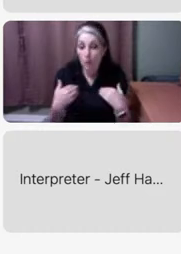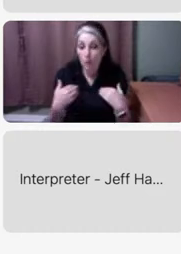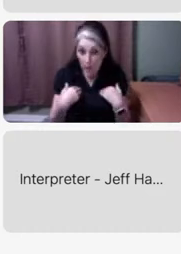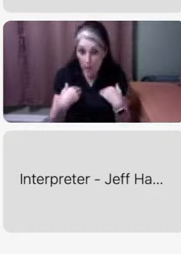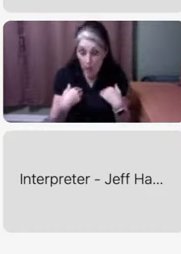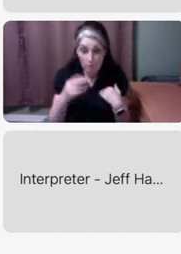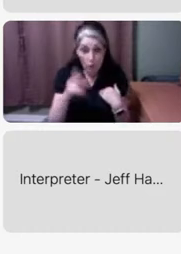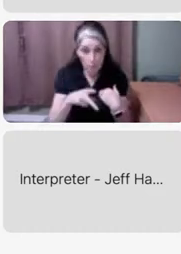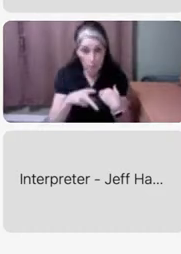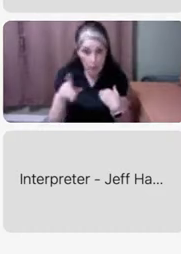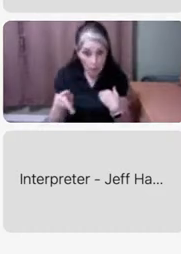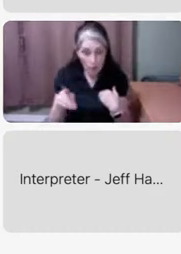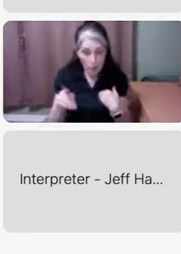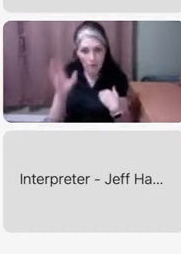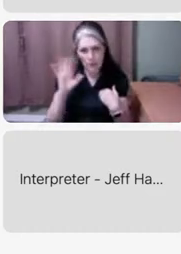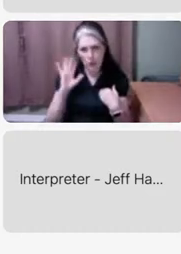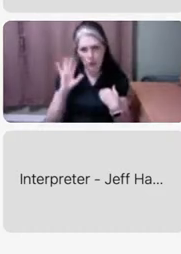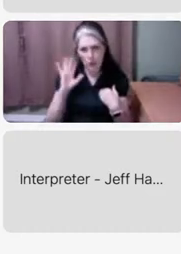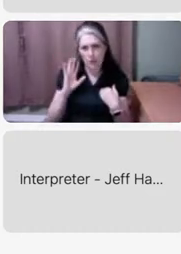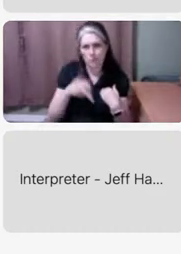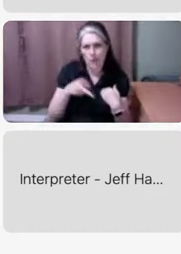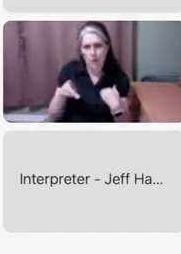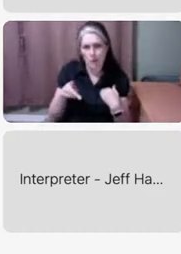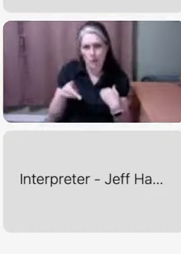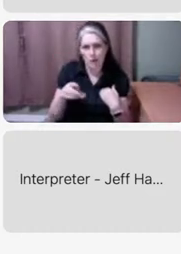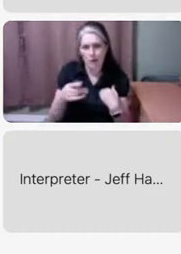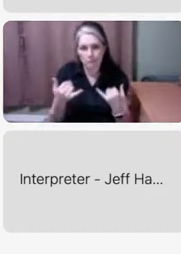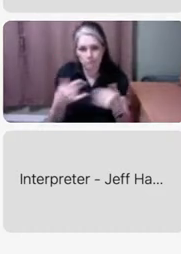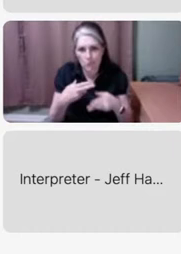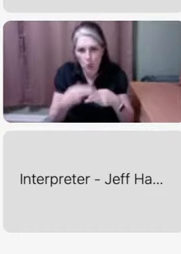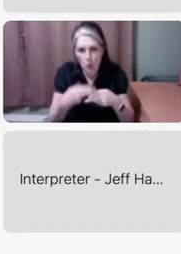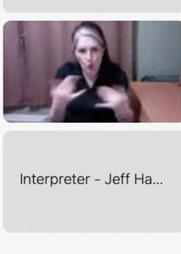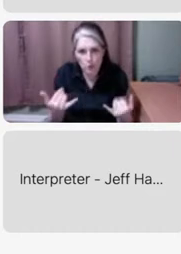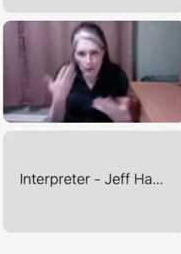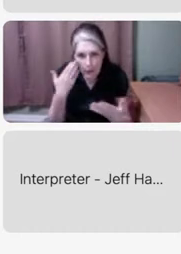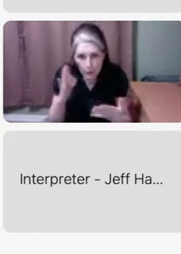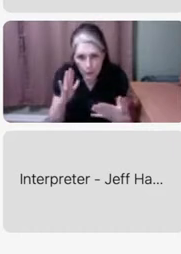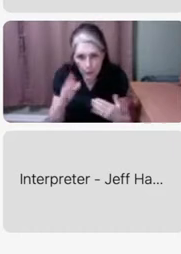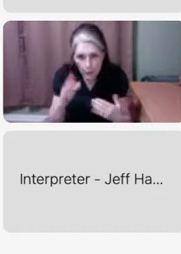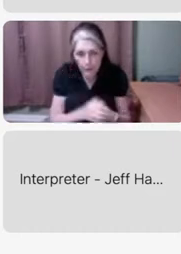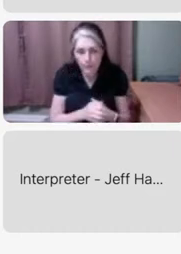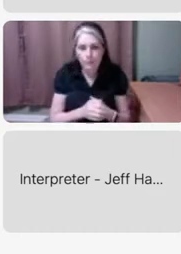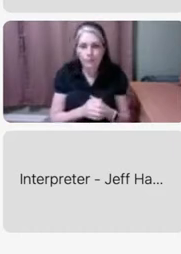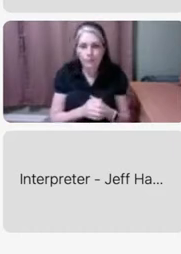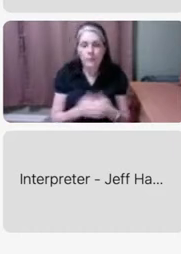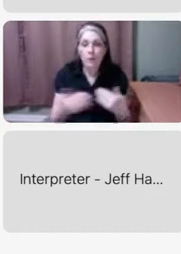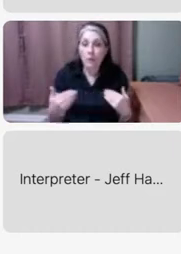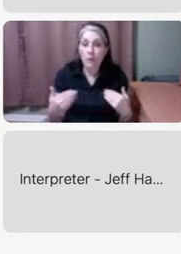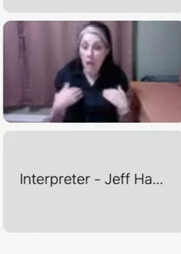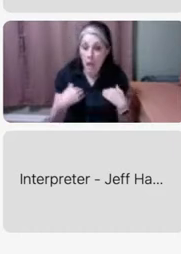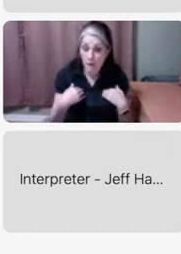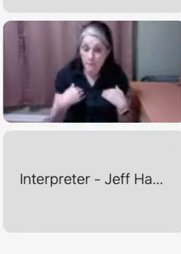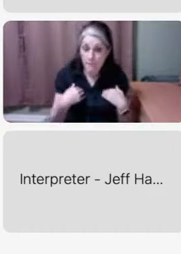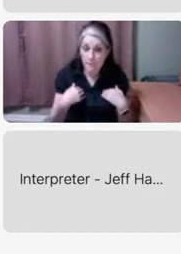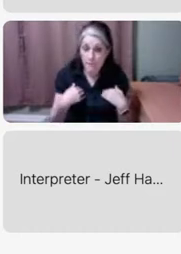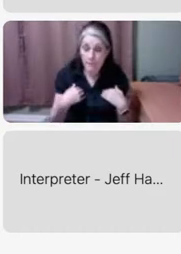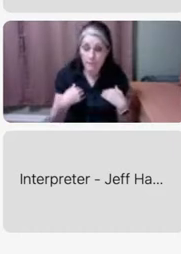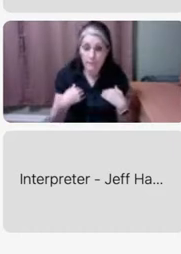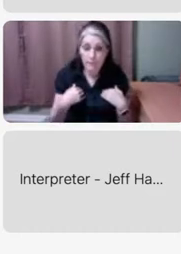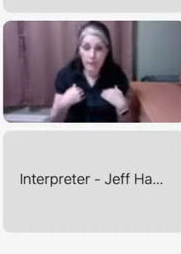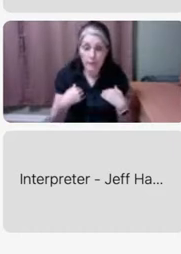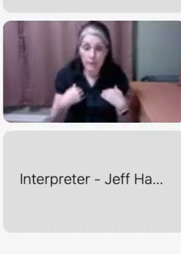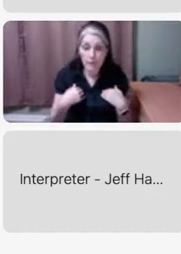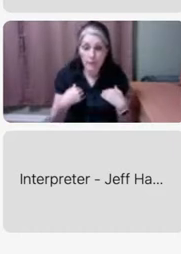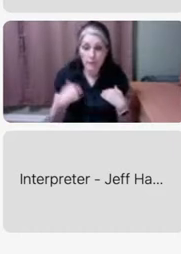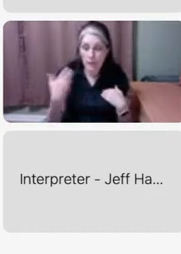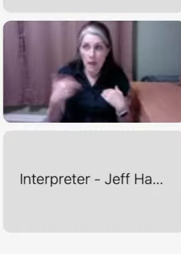ago i don't know what it's called now but and and it would have you know and it would have all about because i didn't hear anything about really